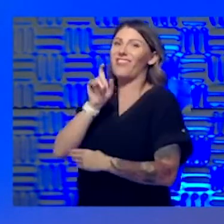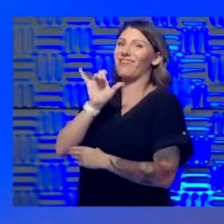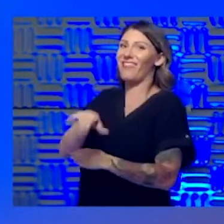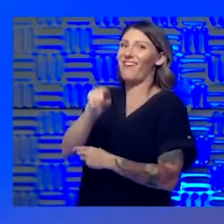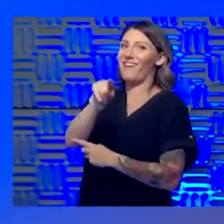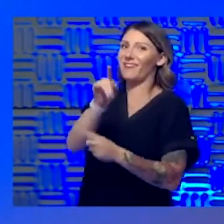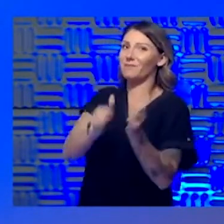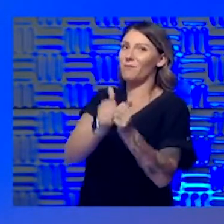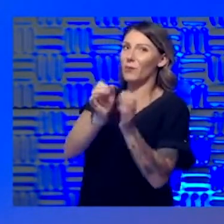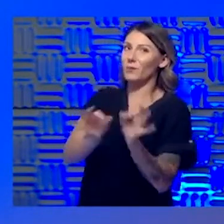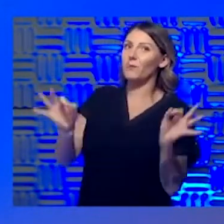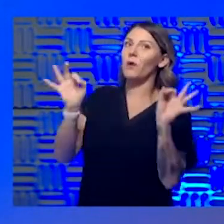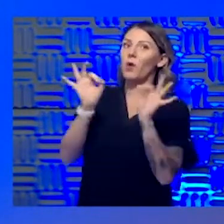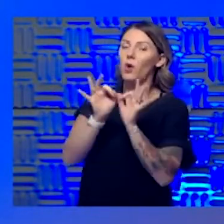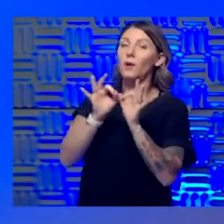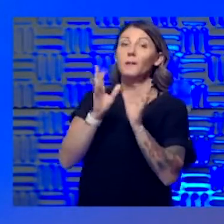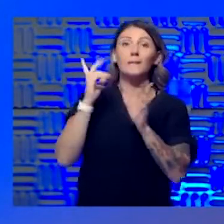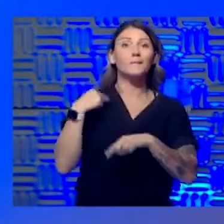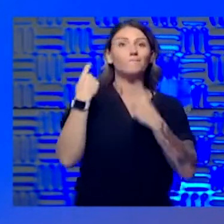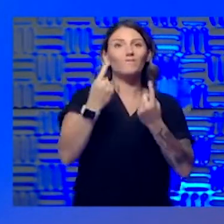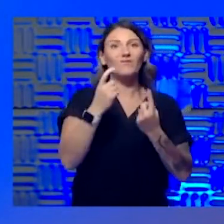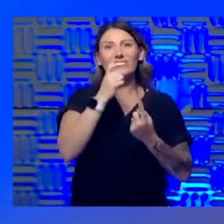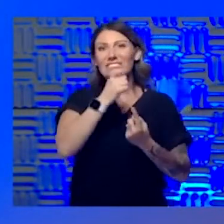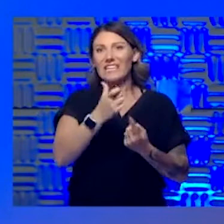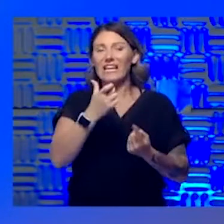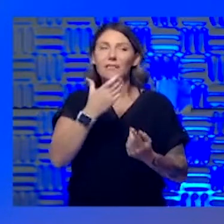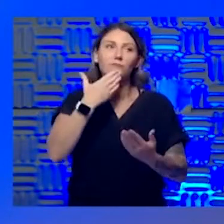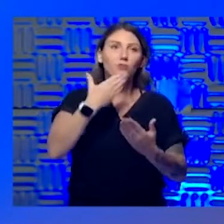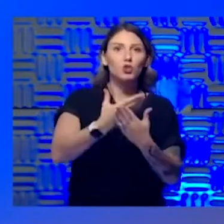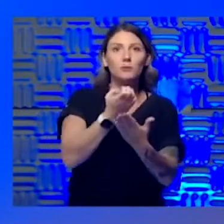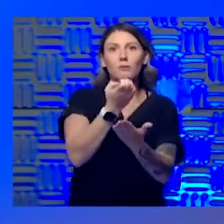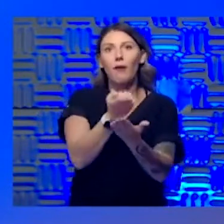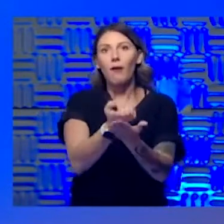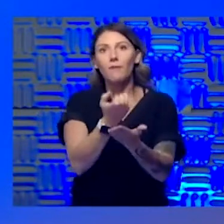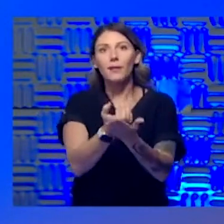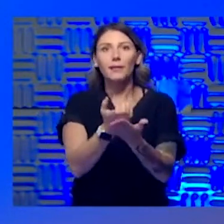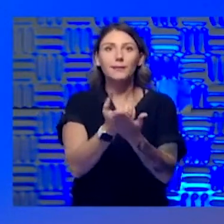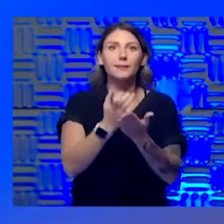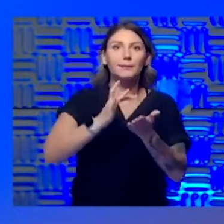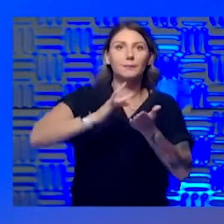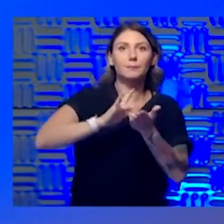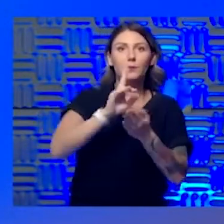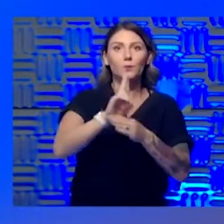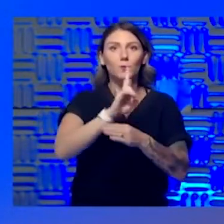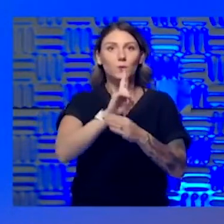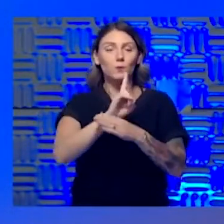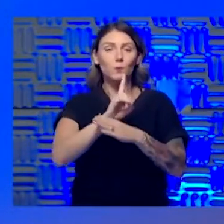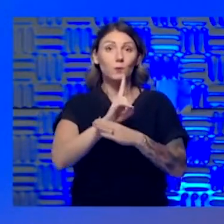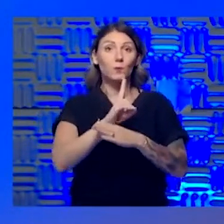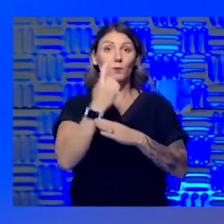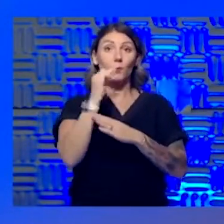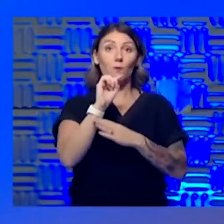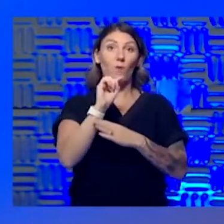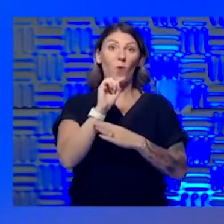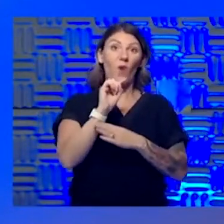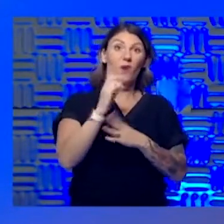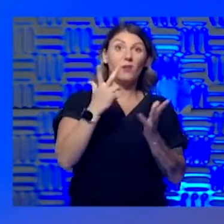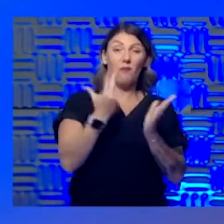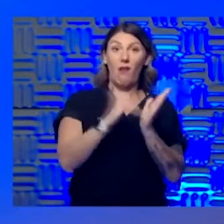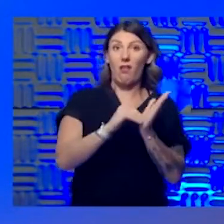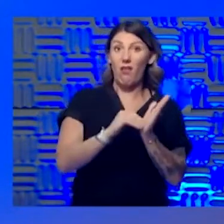we haven't found a lot of favorable evidence that these drugs that we're using for repurposing are really working to